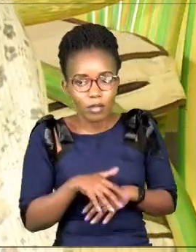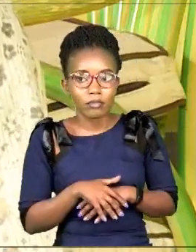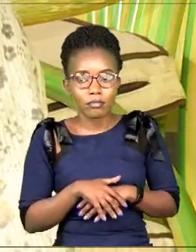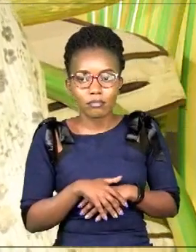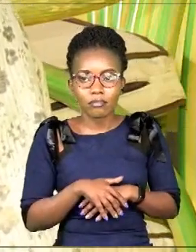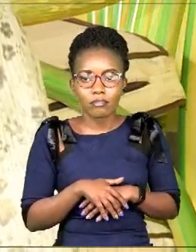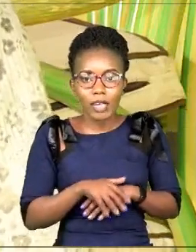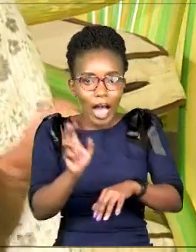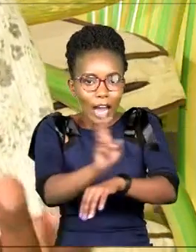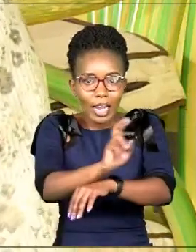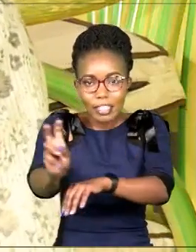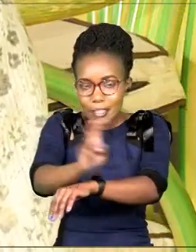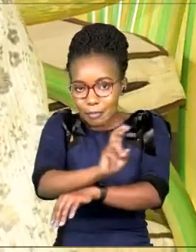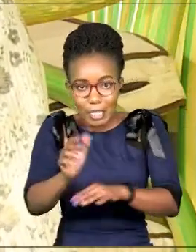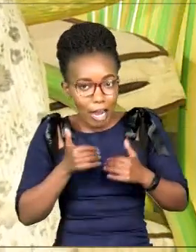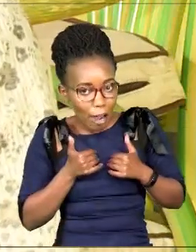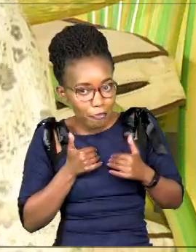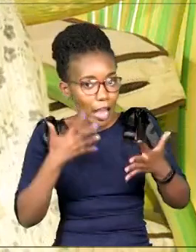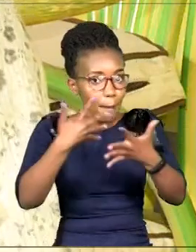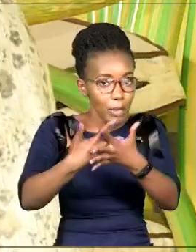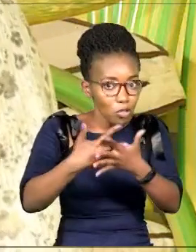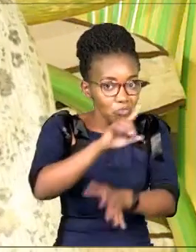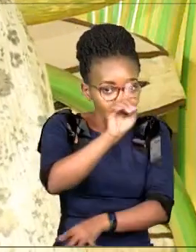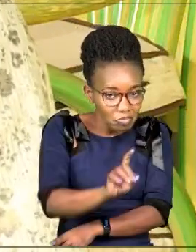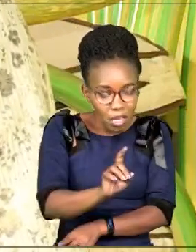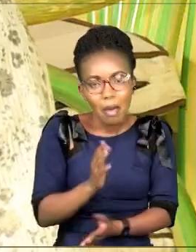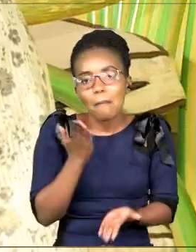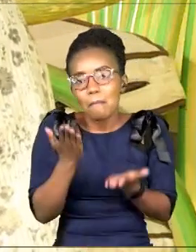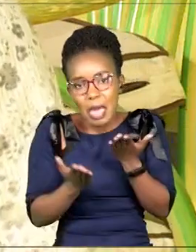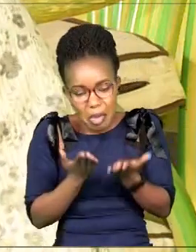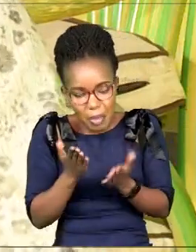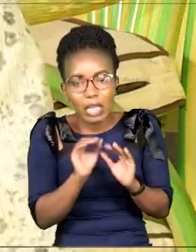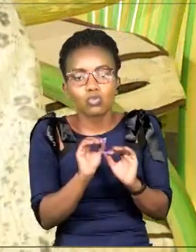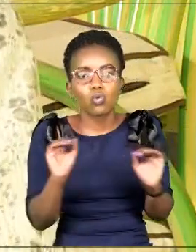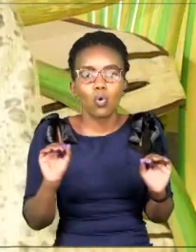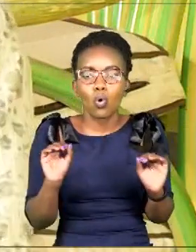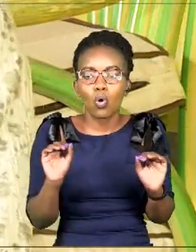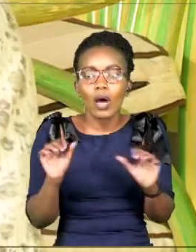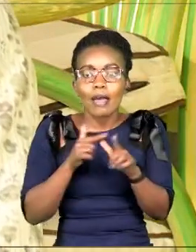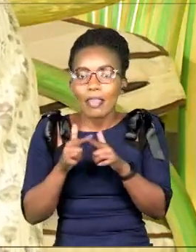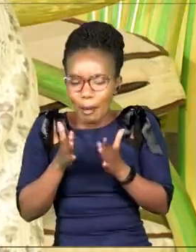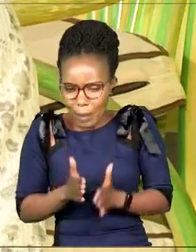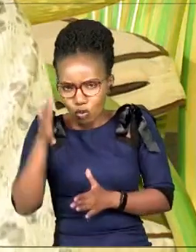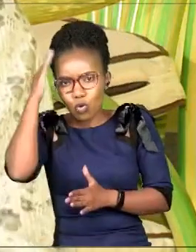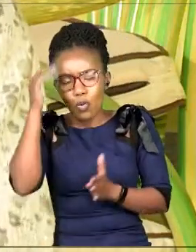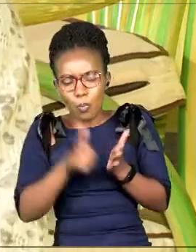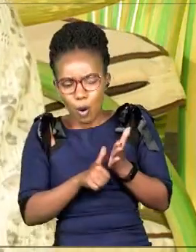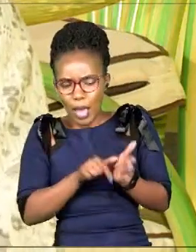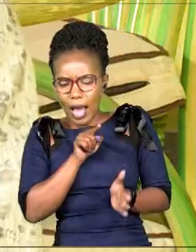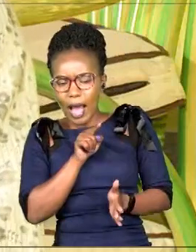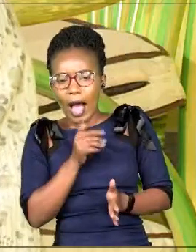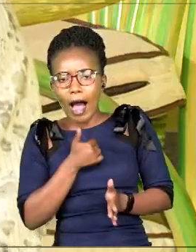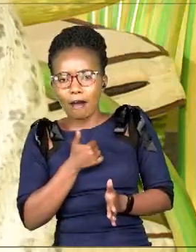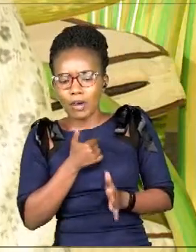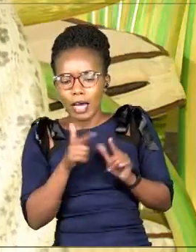risk assessments at the facilities? Probably we were not. Yeah? And somebody noticed these gaps, used those gaps to